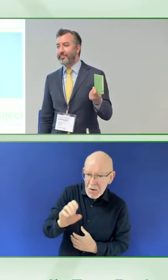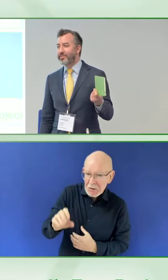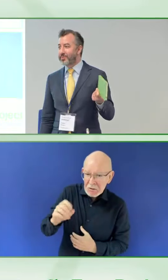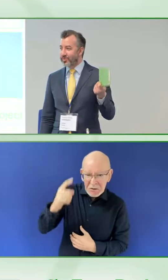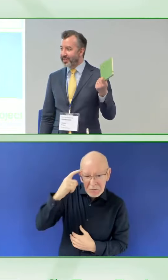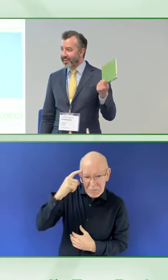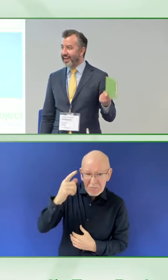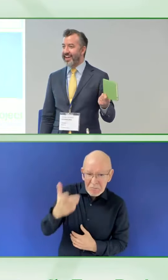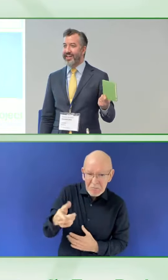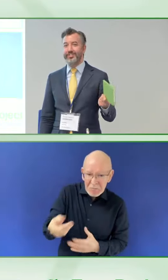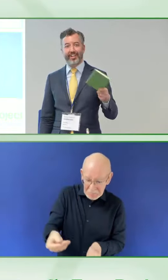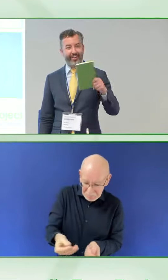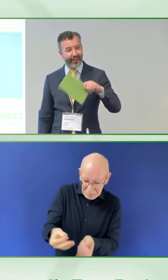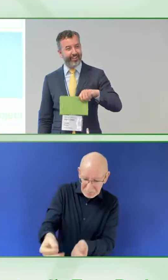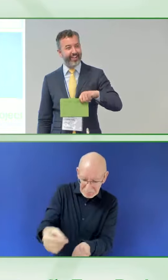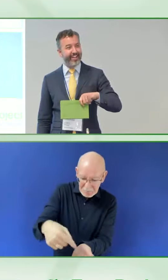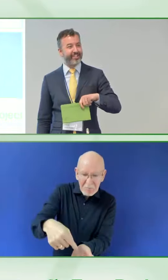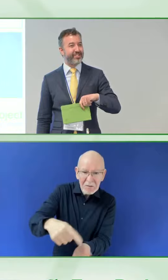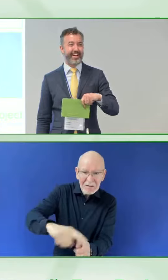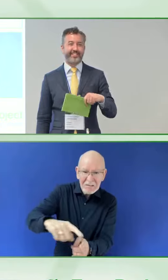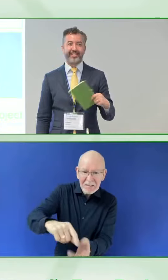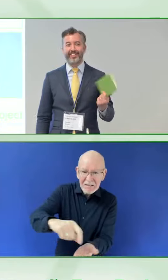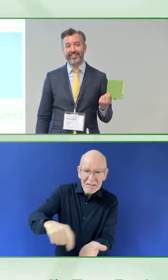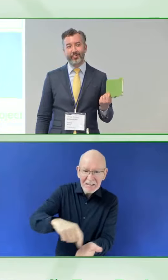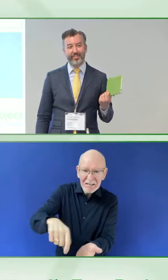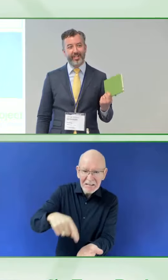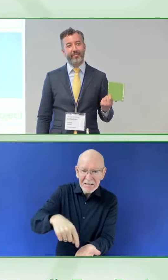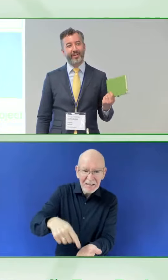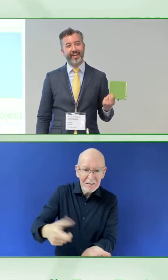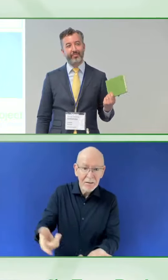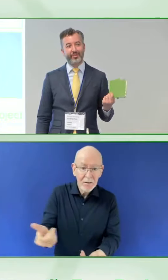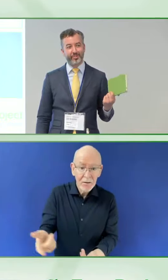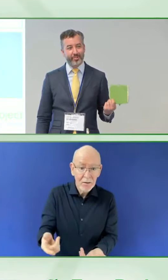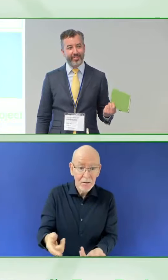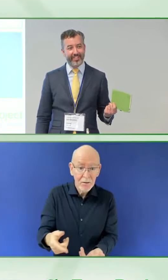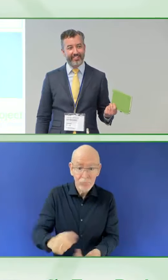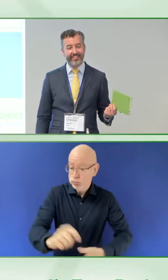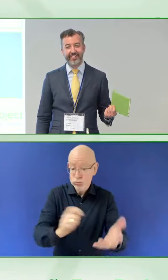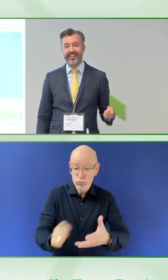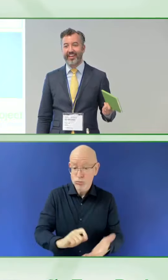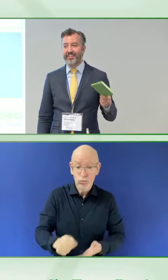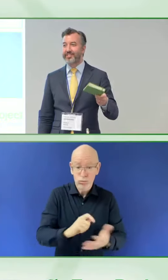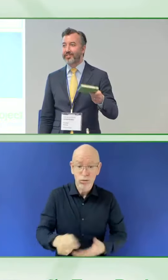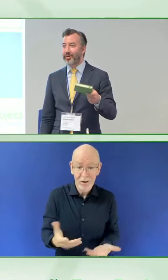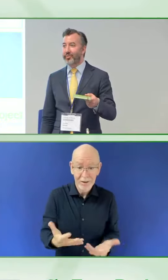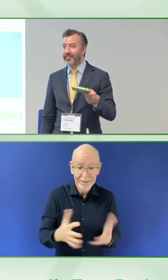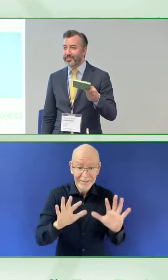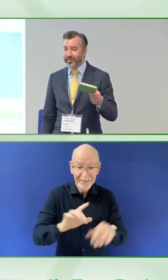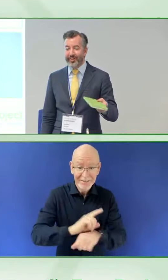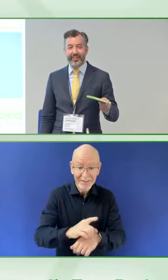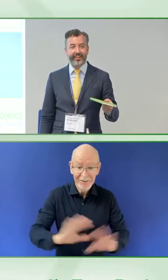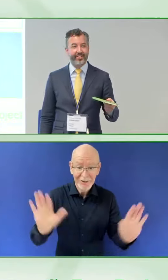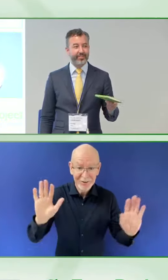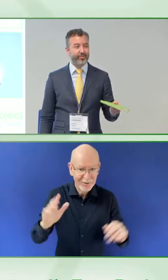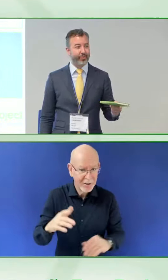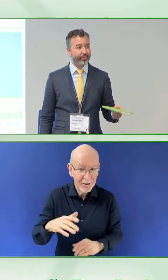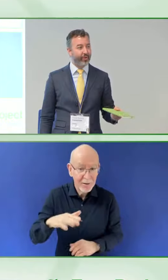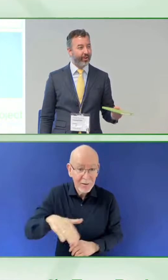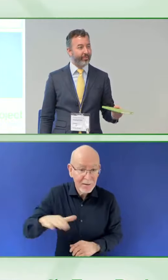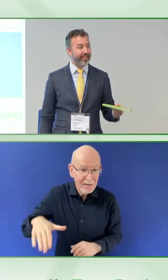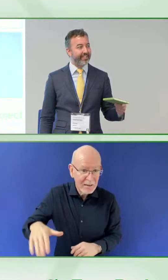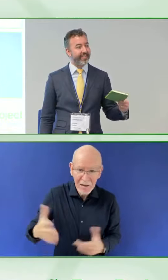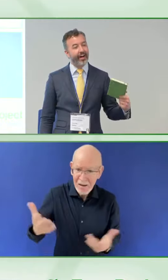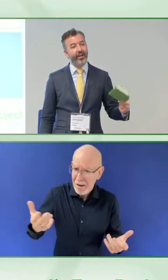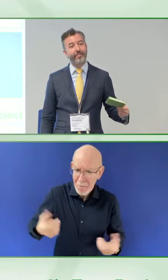something happens between that age and our age that suddenly we stop being able to do this. And this is a good way of starting this sort